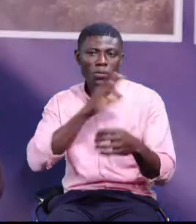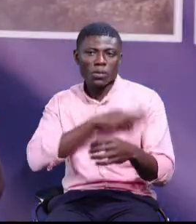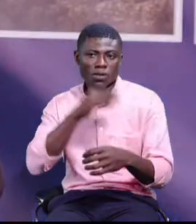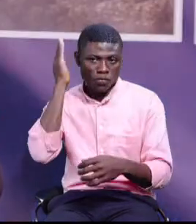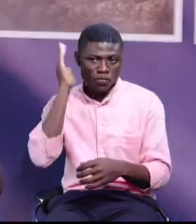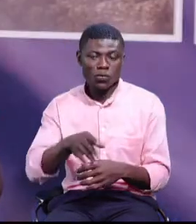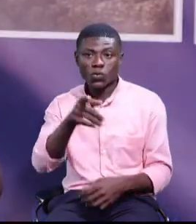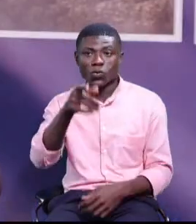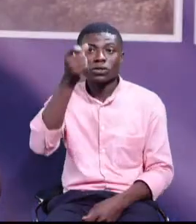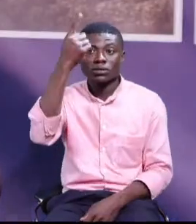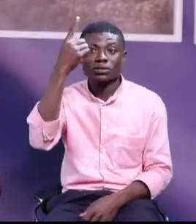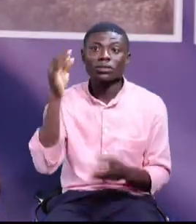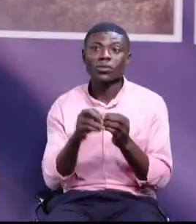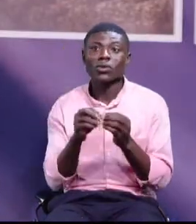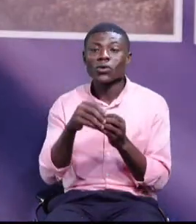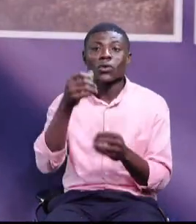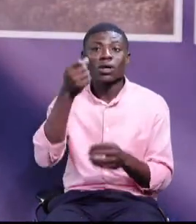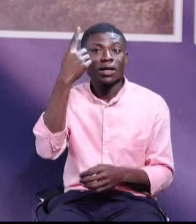What's it be real?